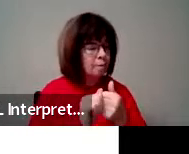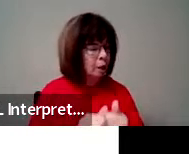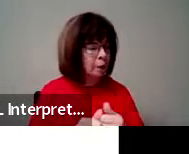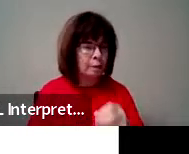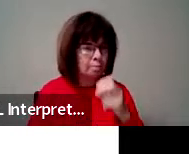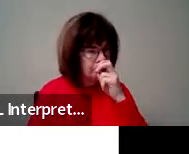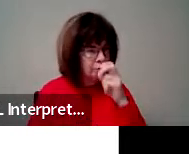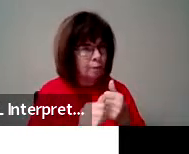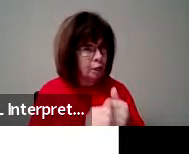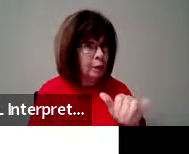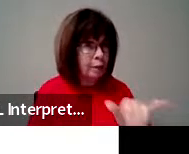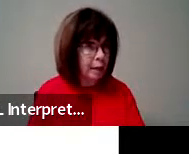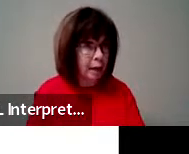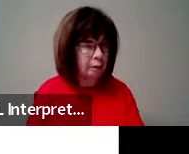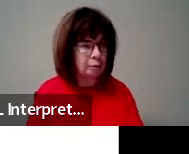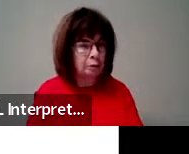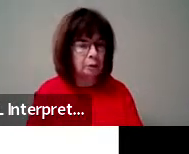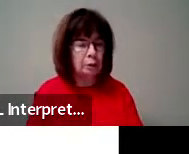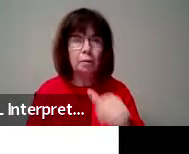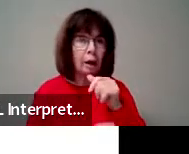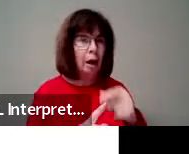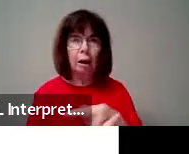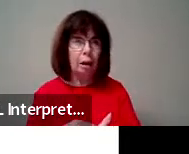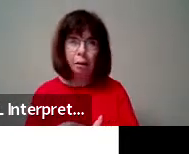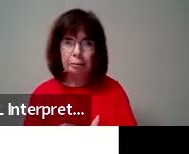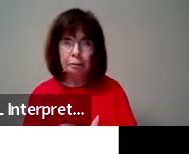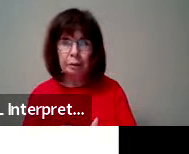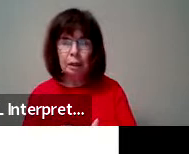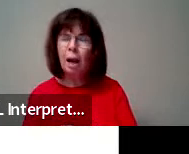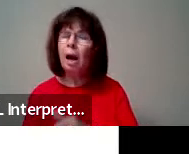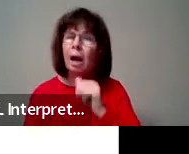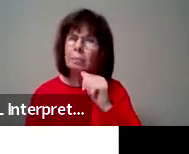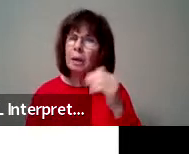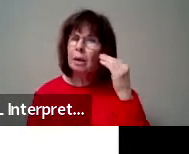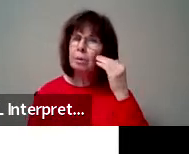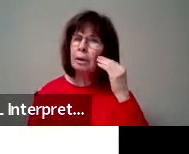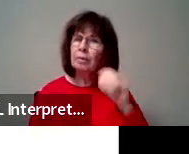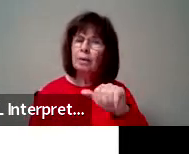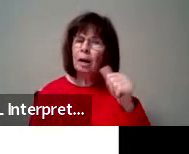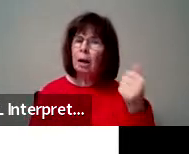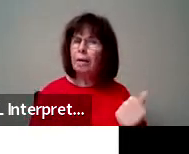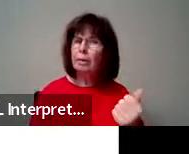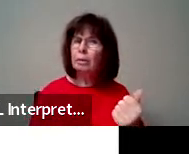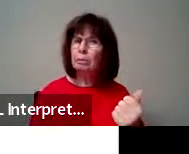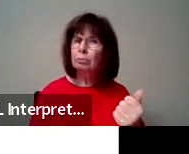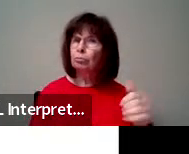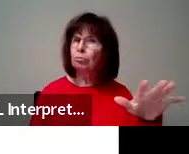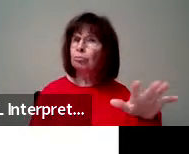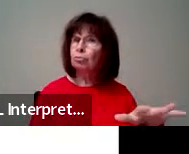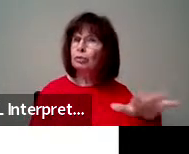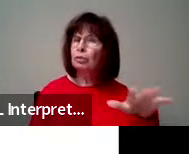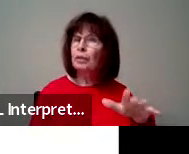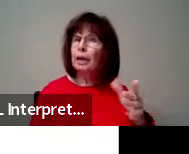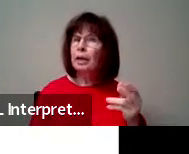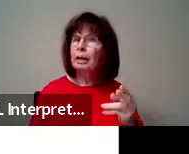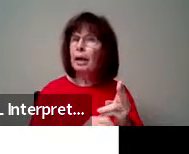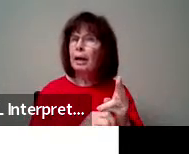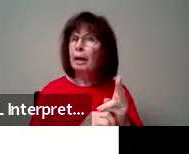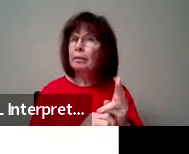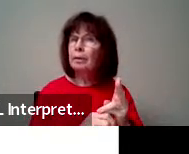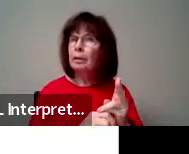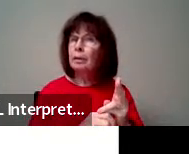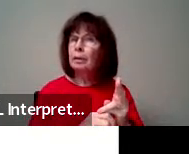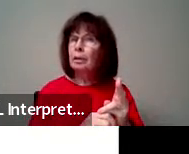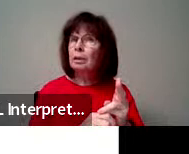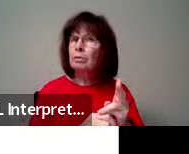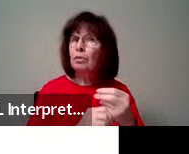aware of other jurisdictions really anywhere that have used sort of local health officer authority to institute